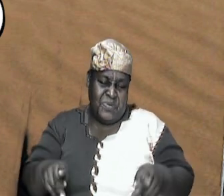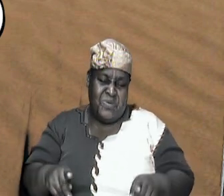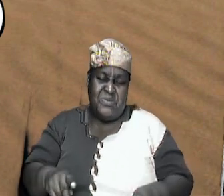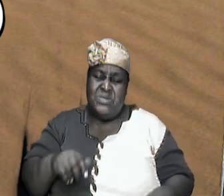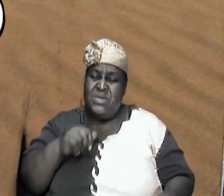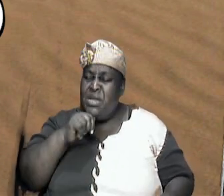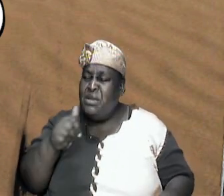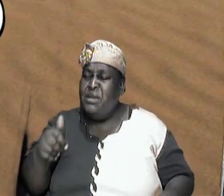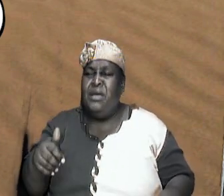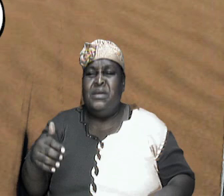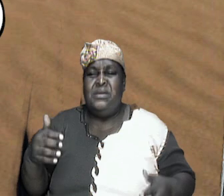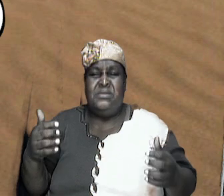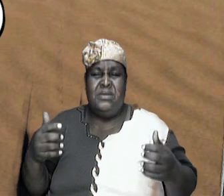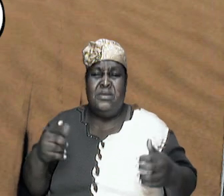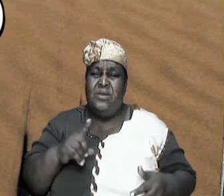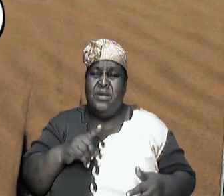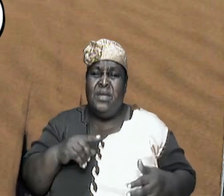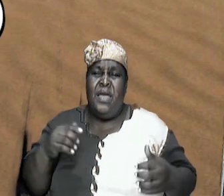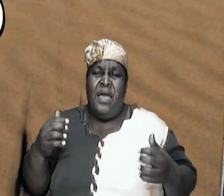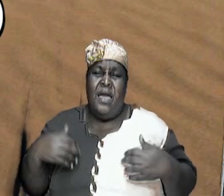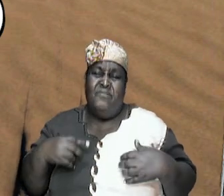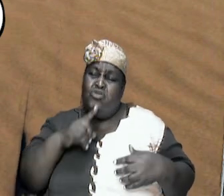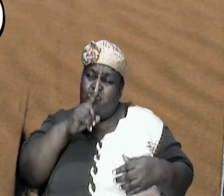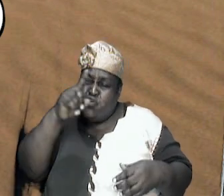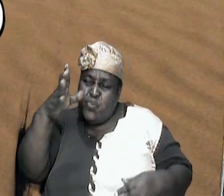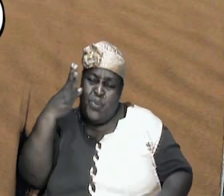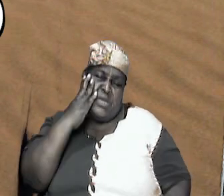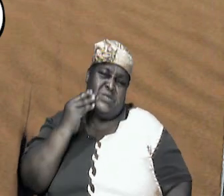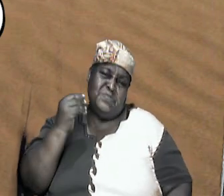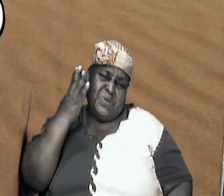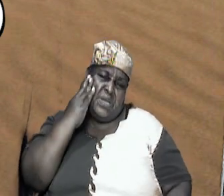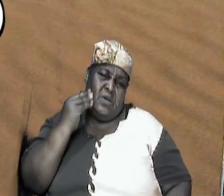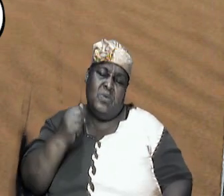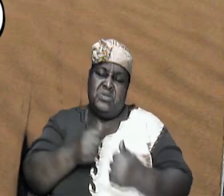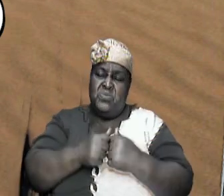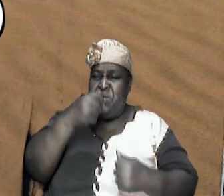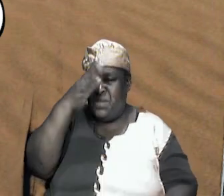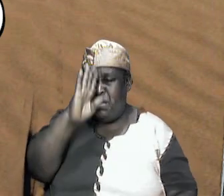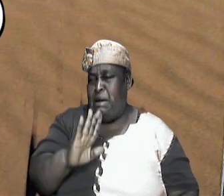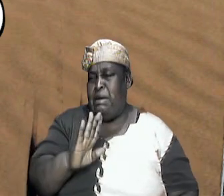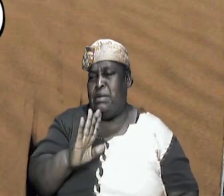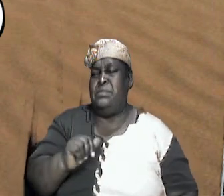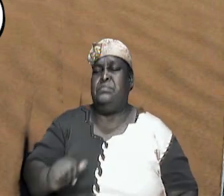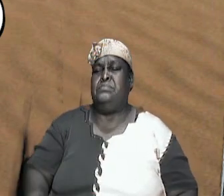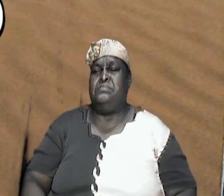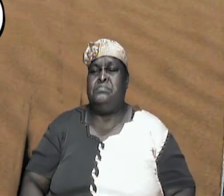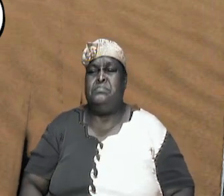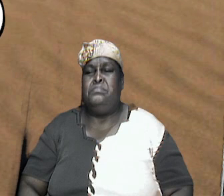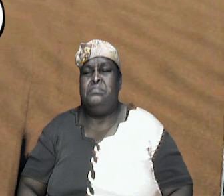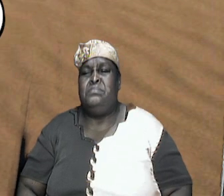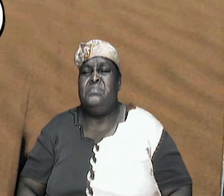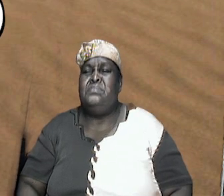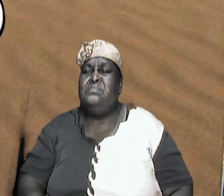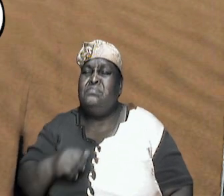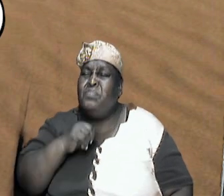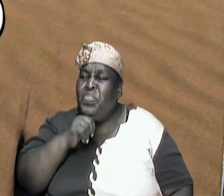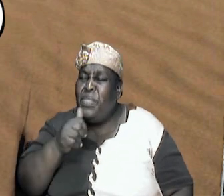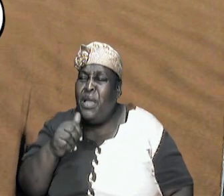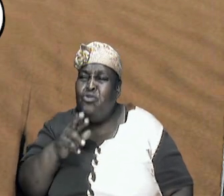really have a true experience with God as yet. You know, they have not